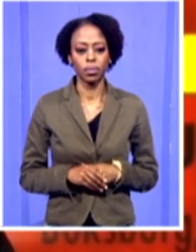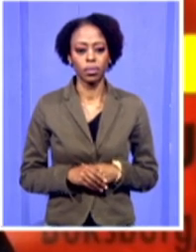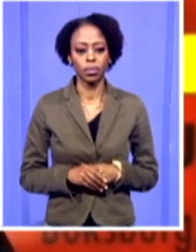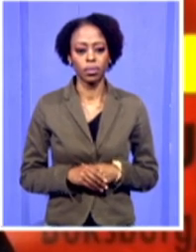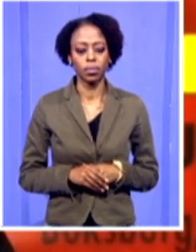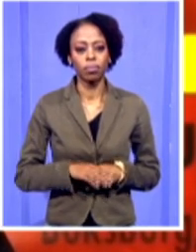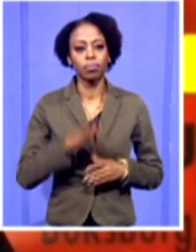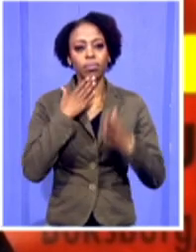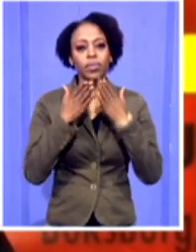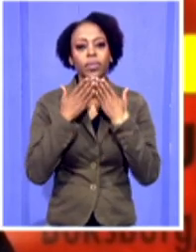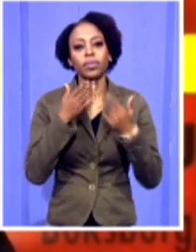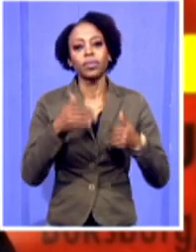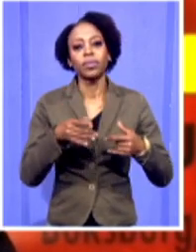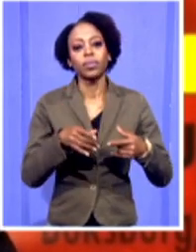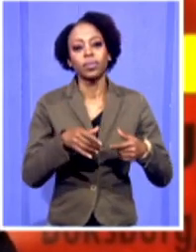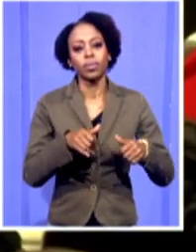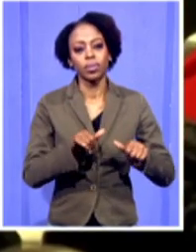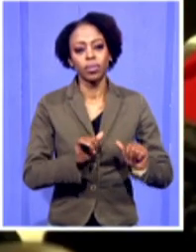thank you, Chair.